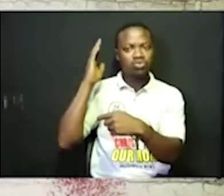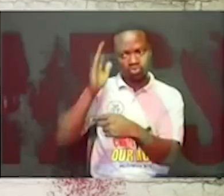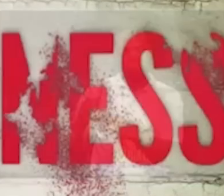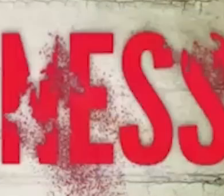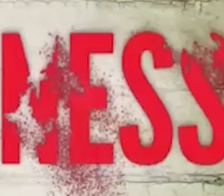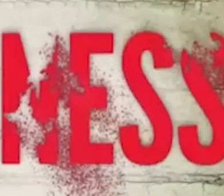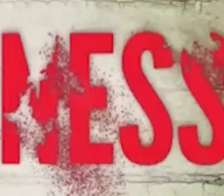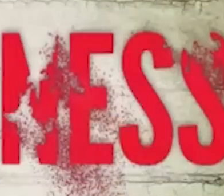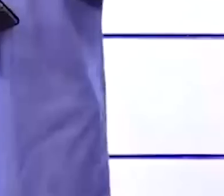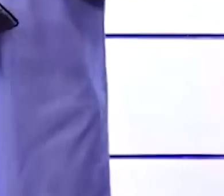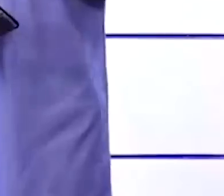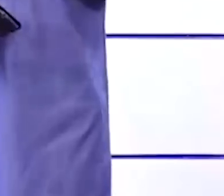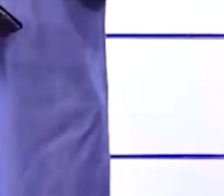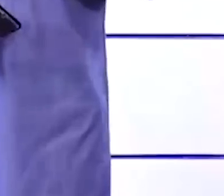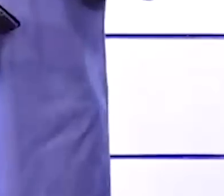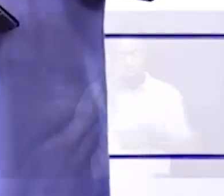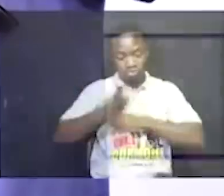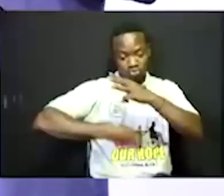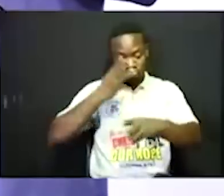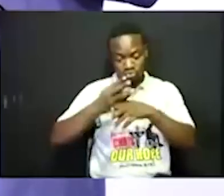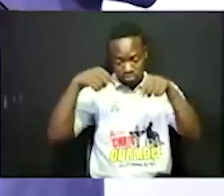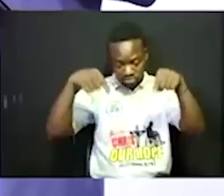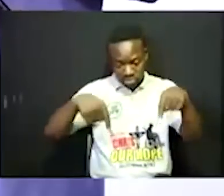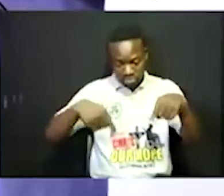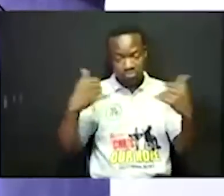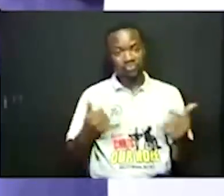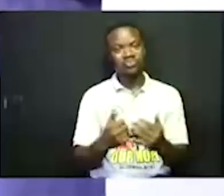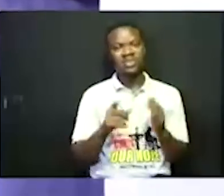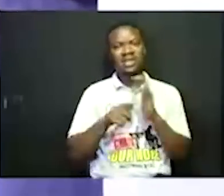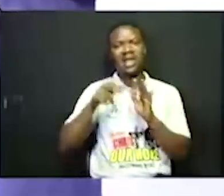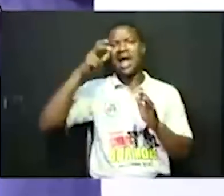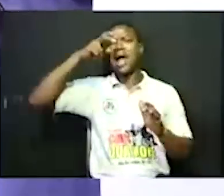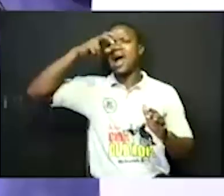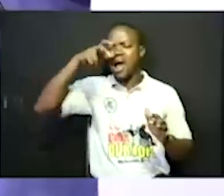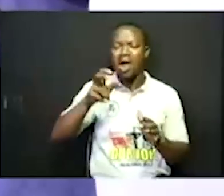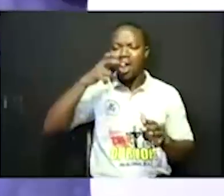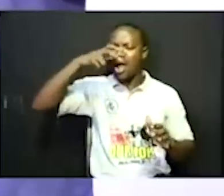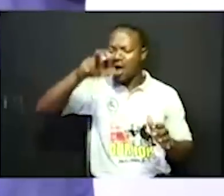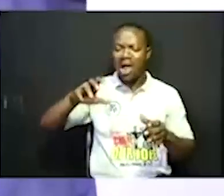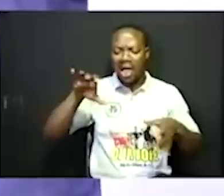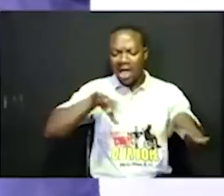in this fallen world and its corrupt social structures,